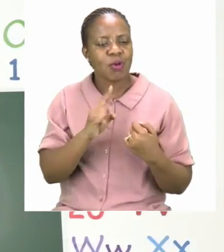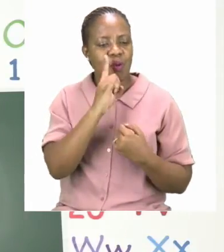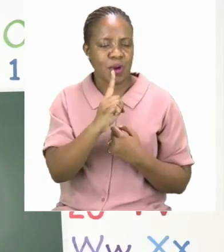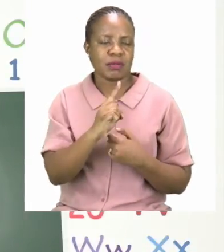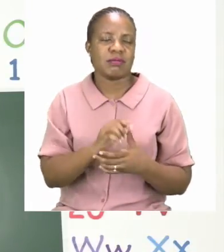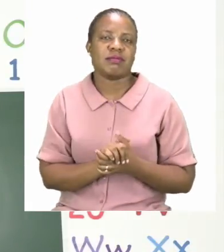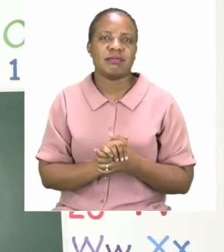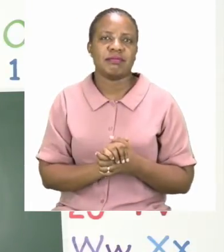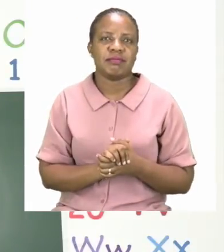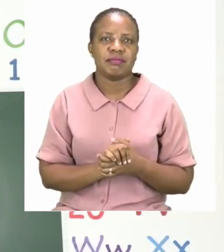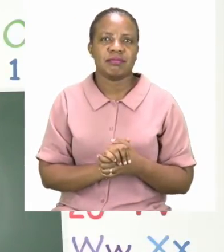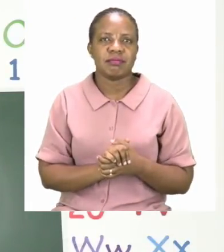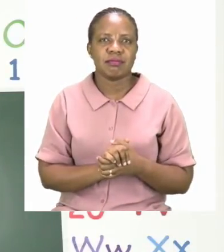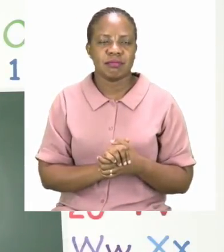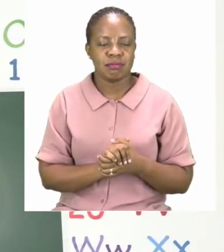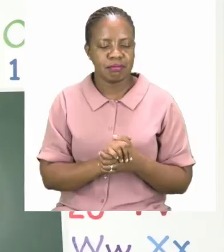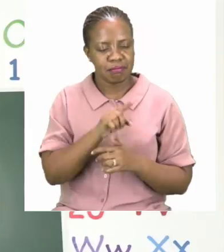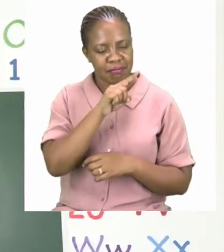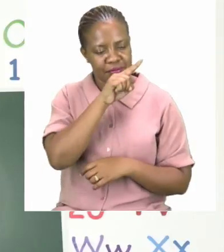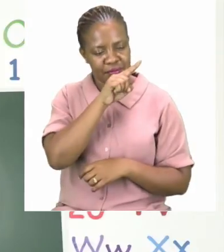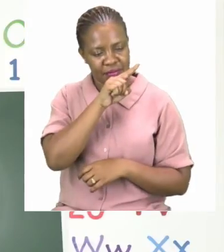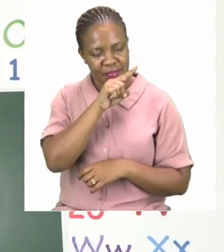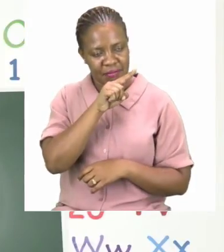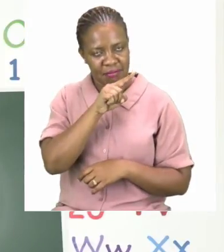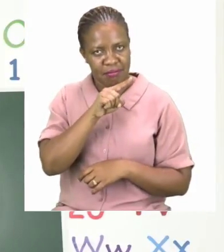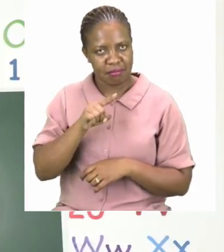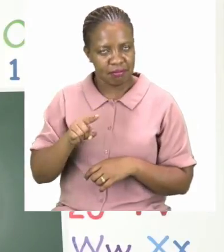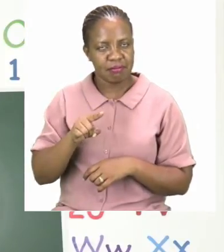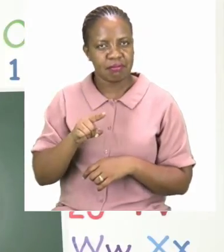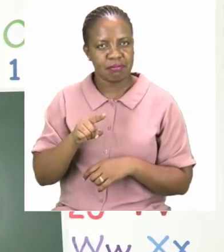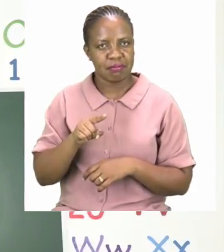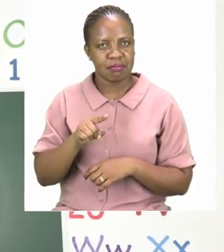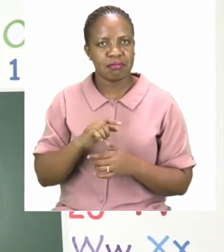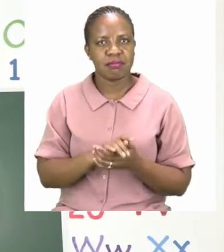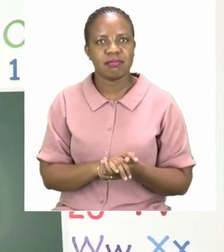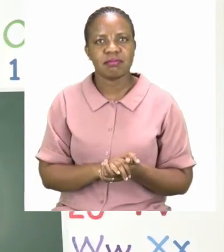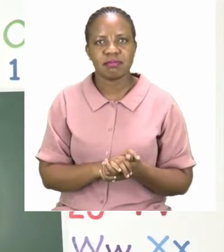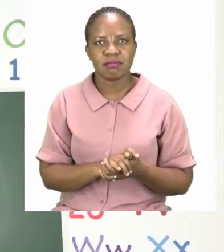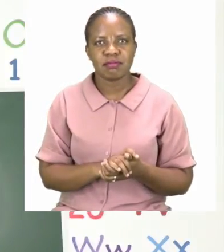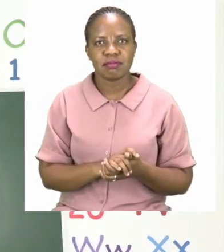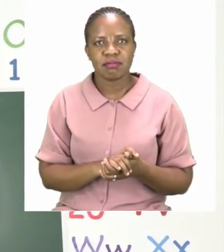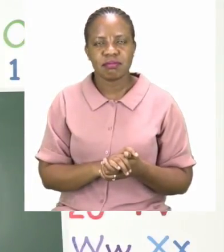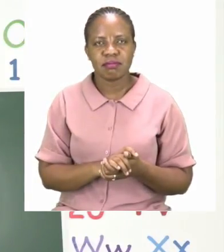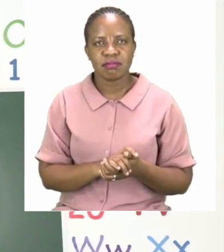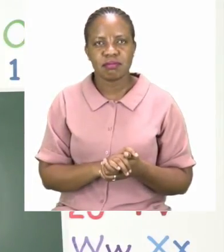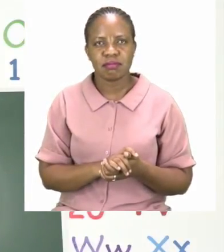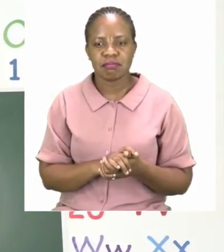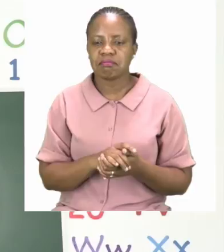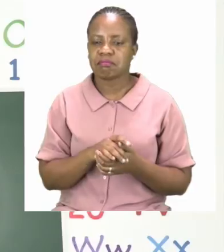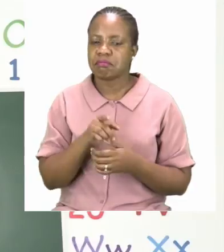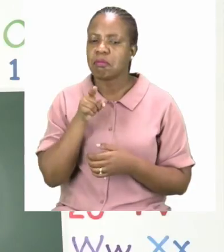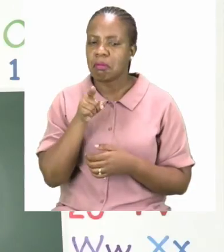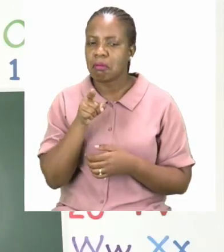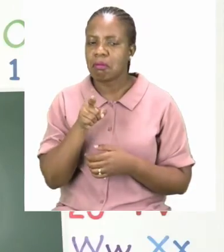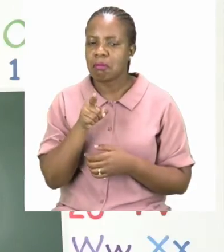1. So we are crossing out 1. That means that we need